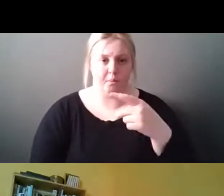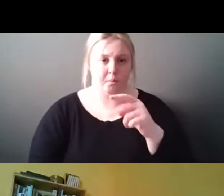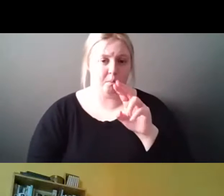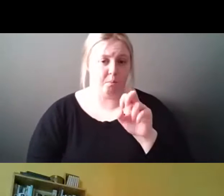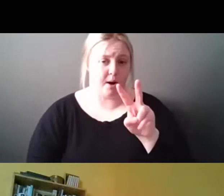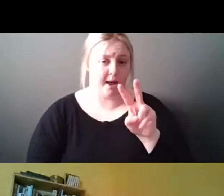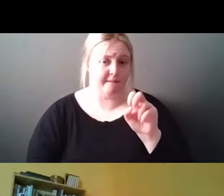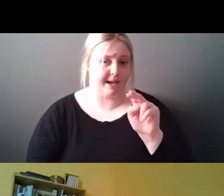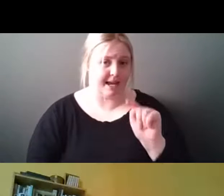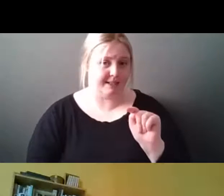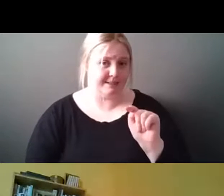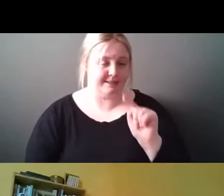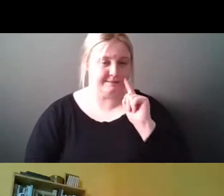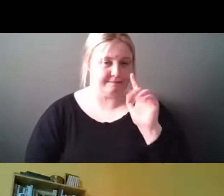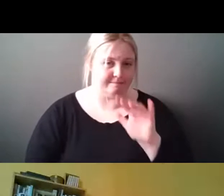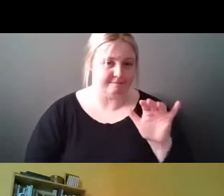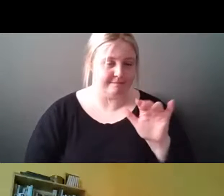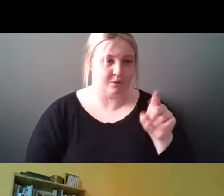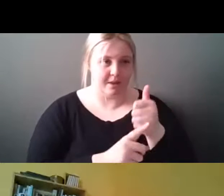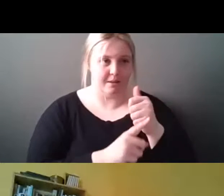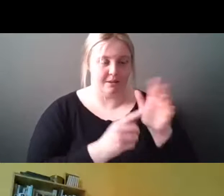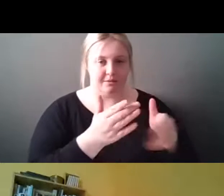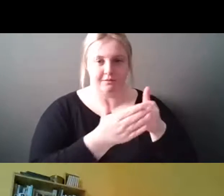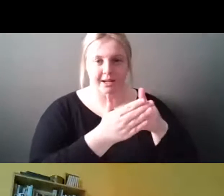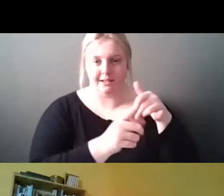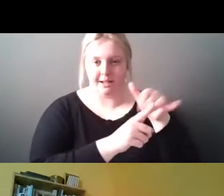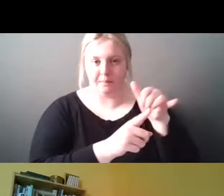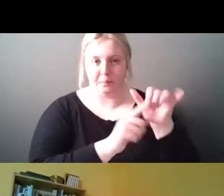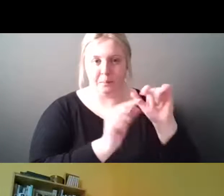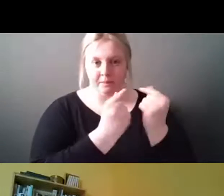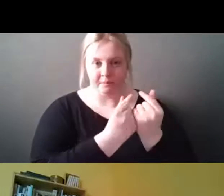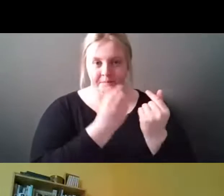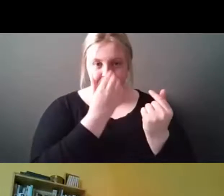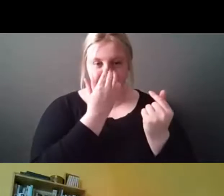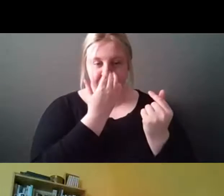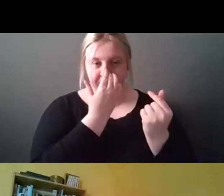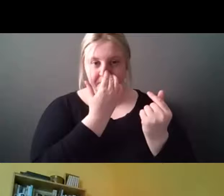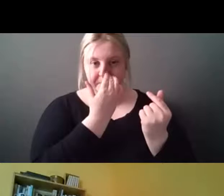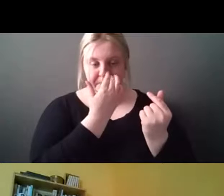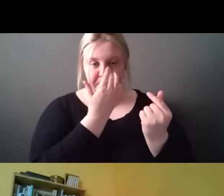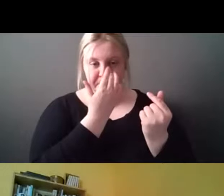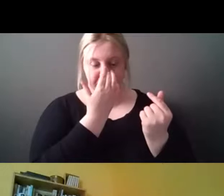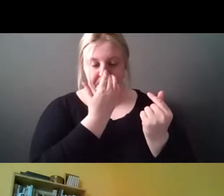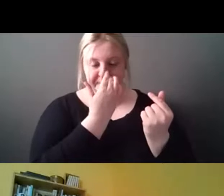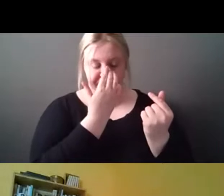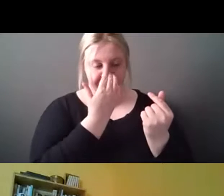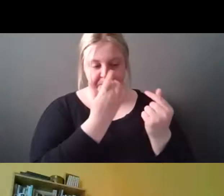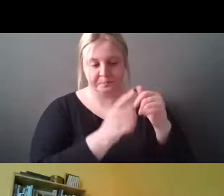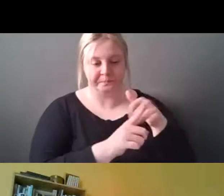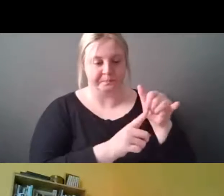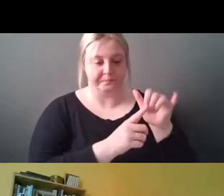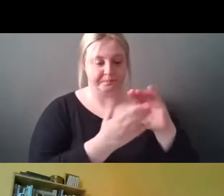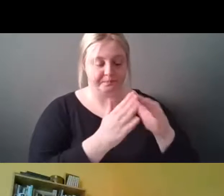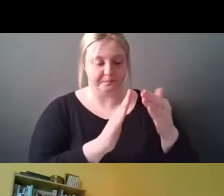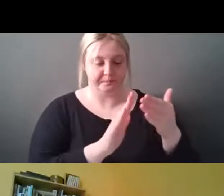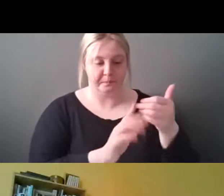with PrevNet as well. So PrevNet is an anti-bullying initiative also, so that the bullying community is quite